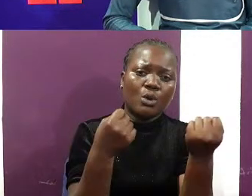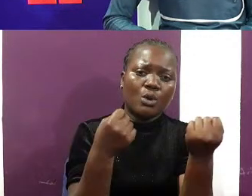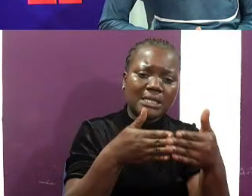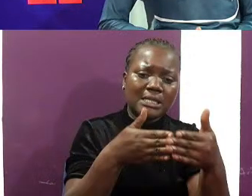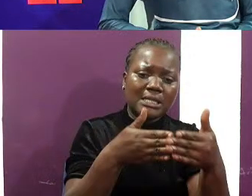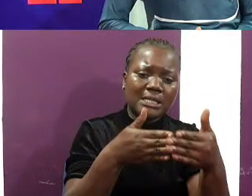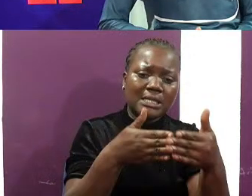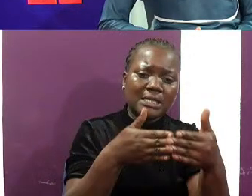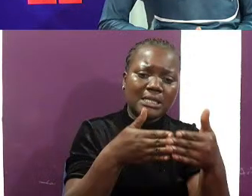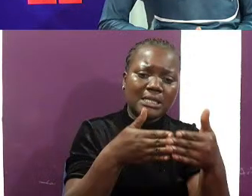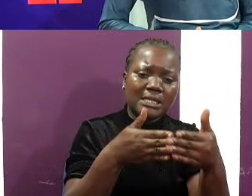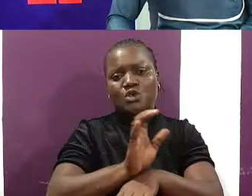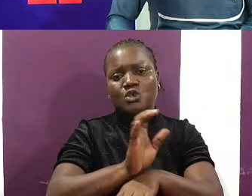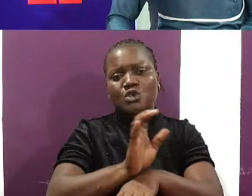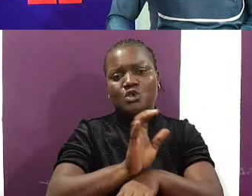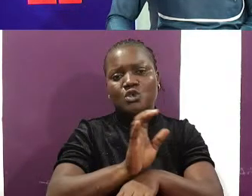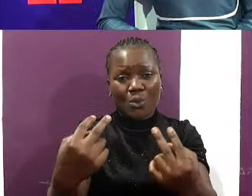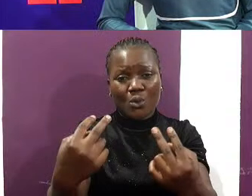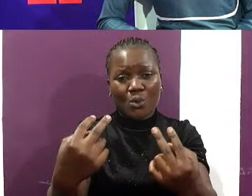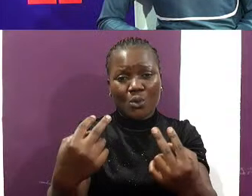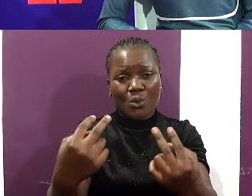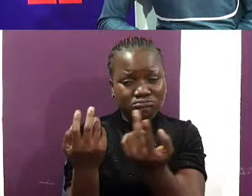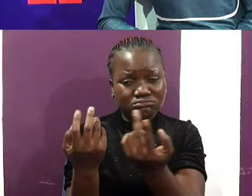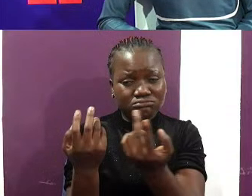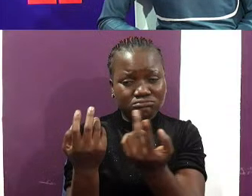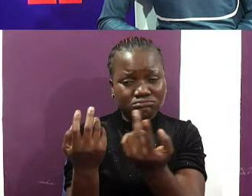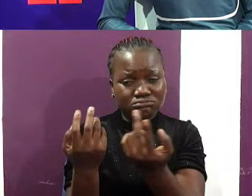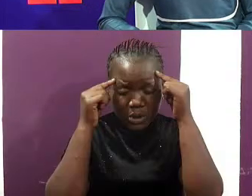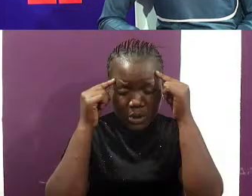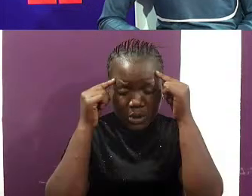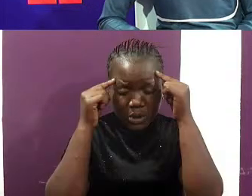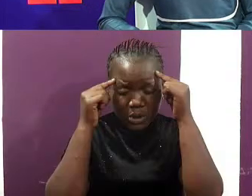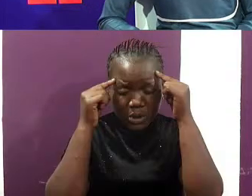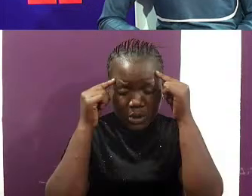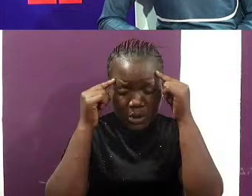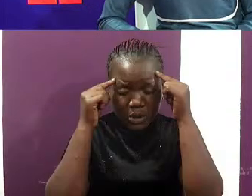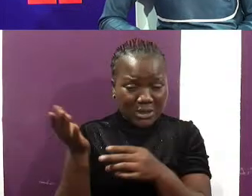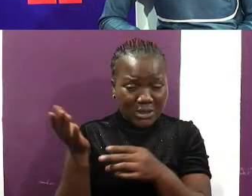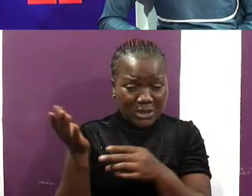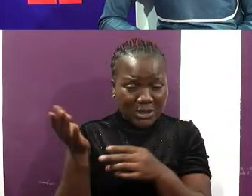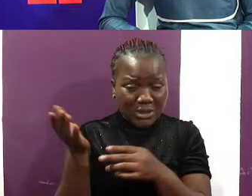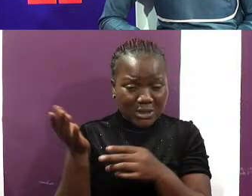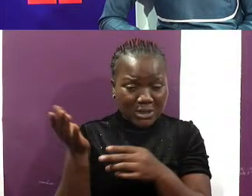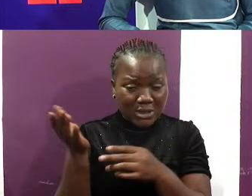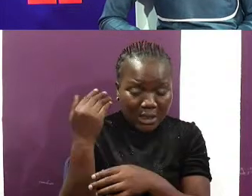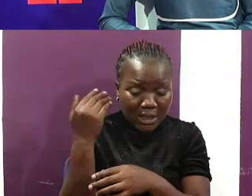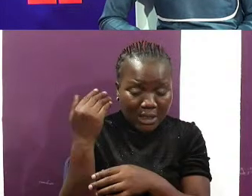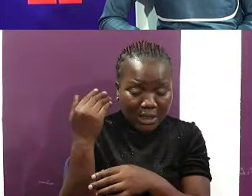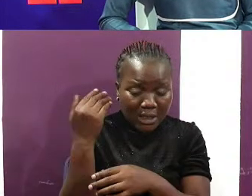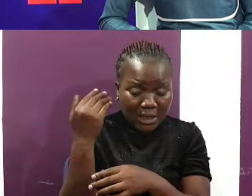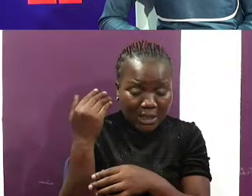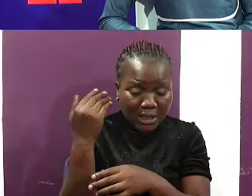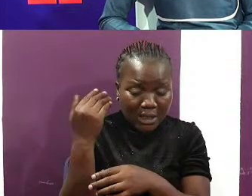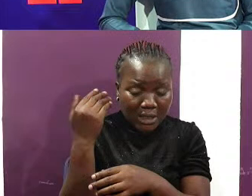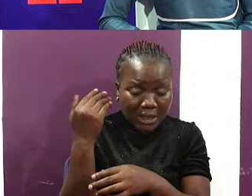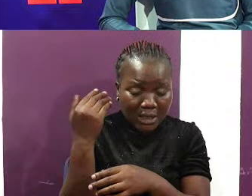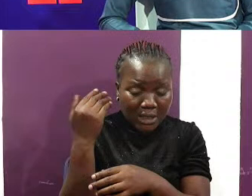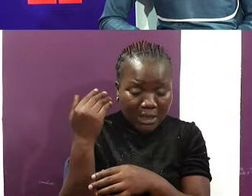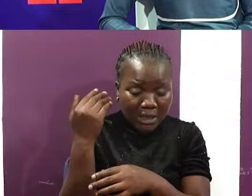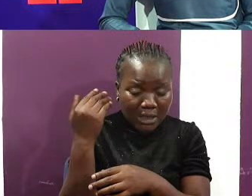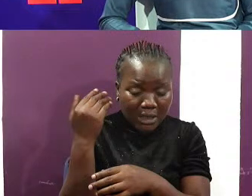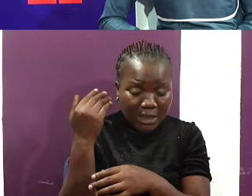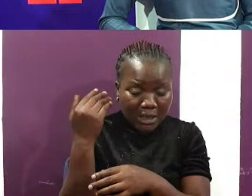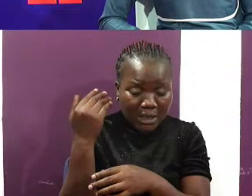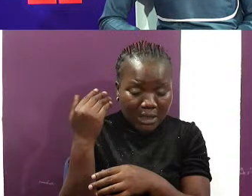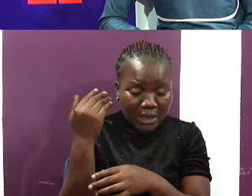afana. Wa tra maya betia se se wa fre asafone se e nyankopon ebusia. The family of